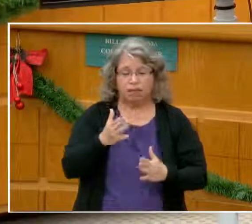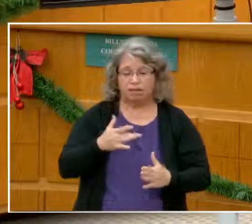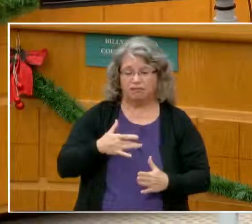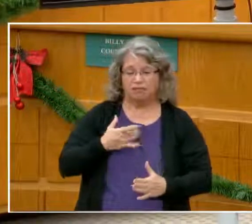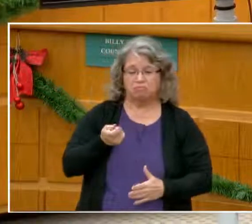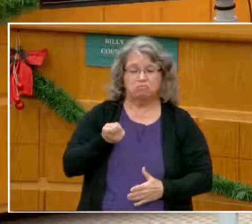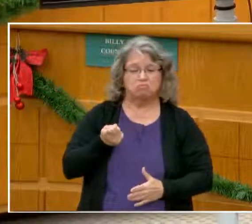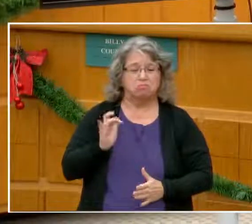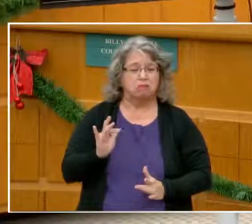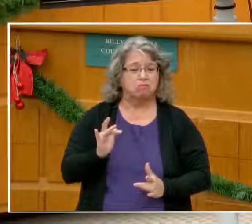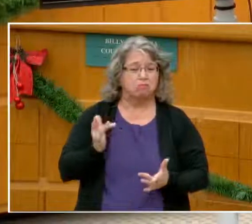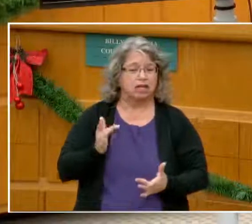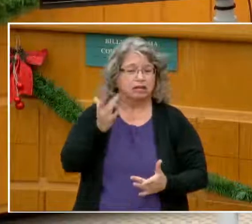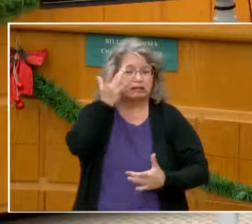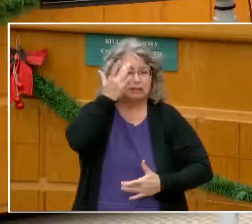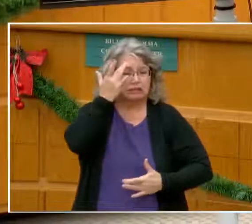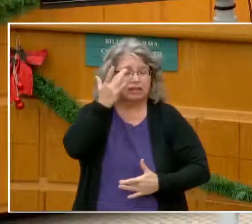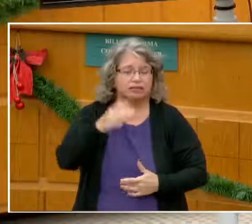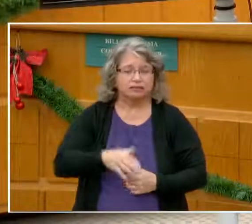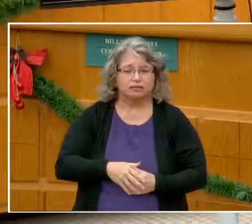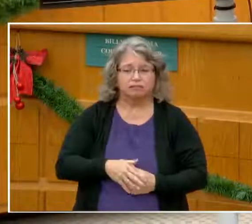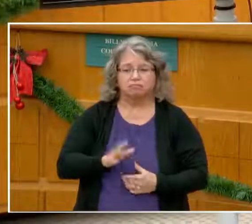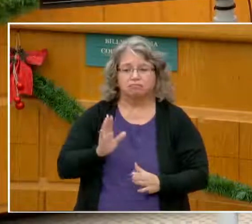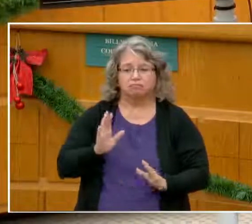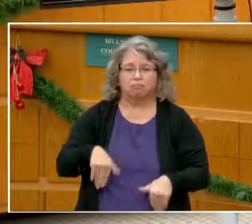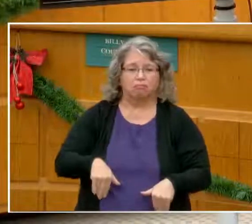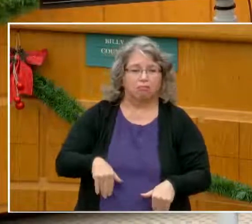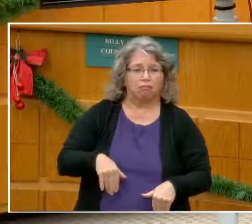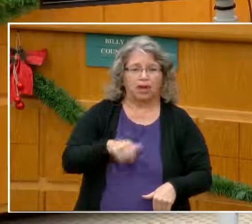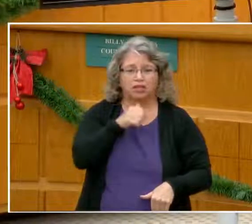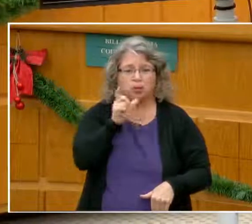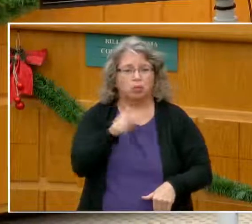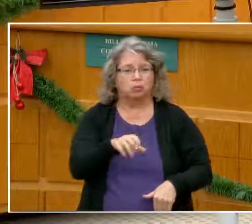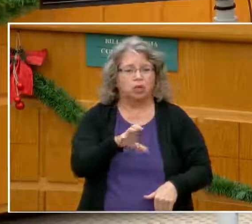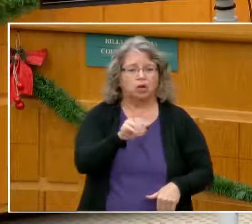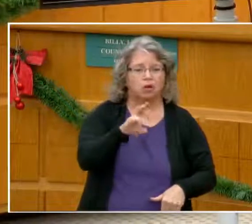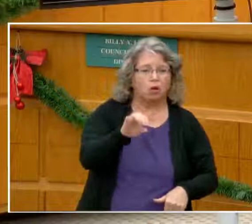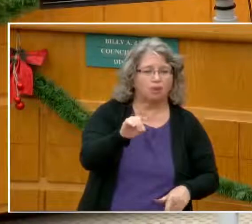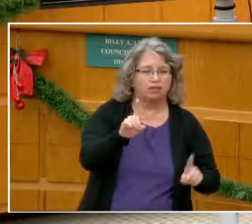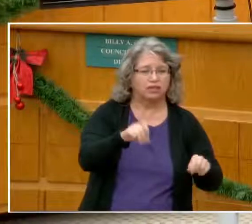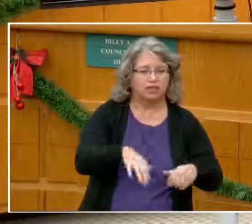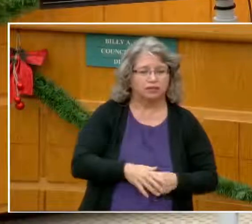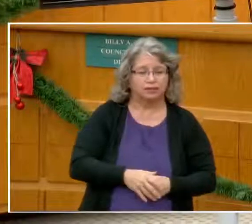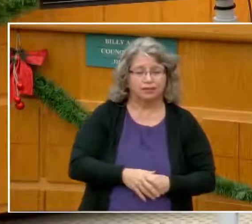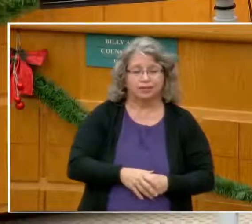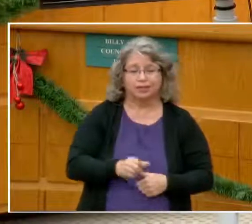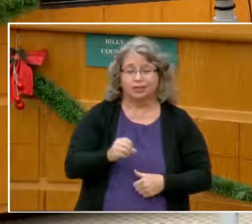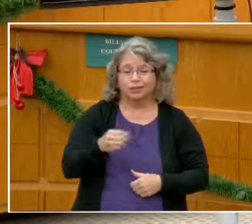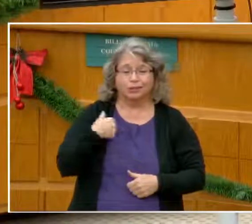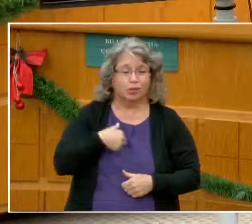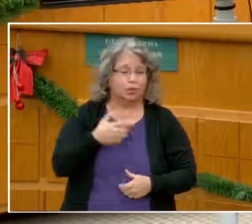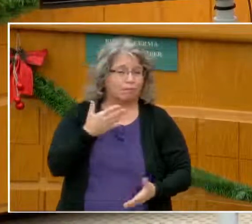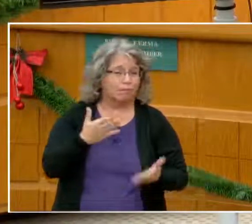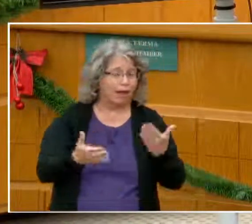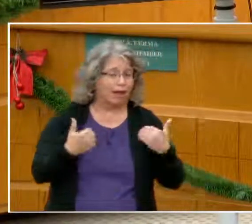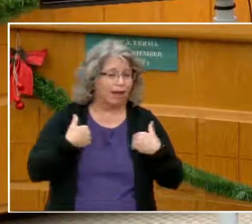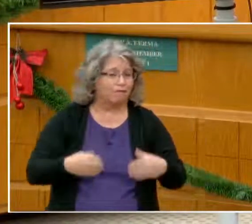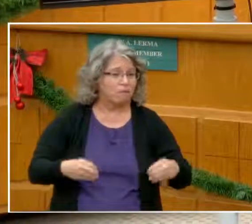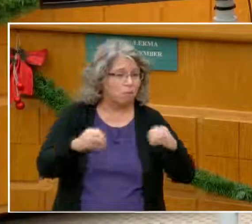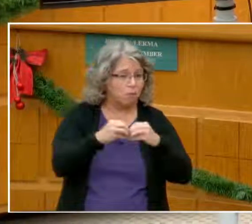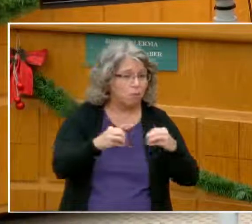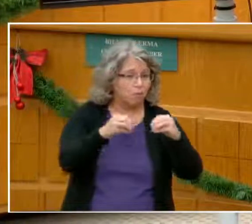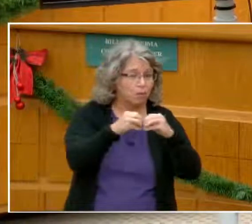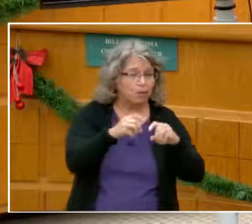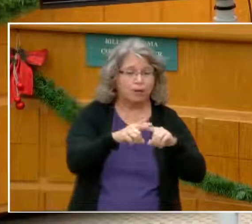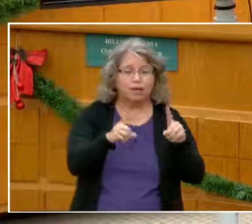themselves, I don't need to get a COVID test. So there may be more, but if people don't get tests, we can't see it.